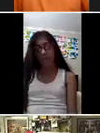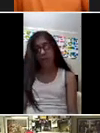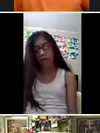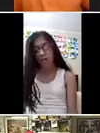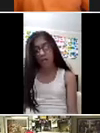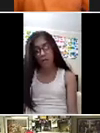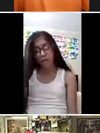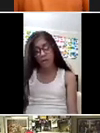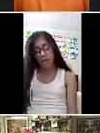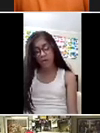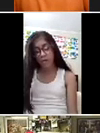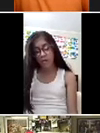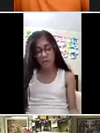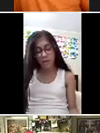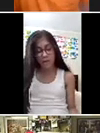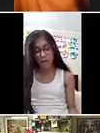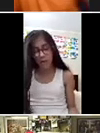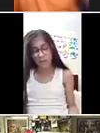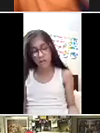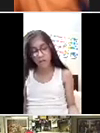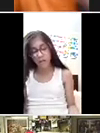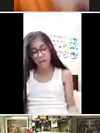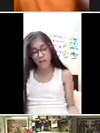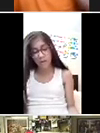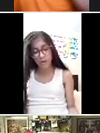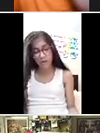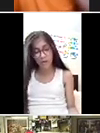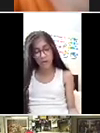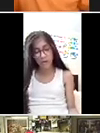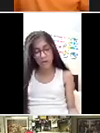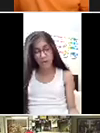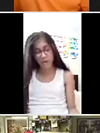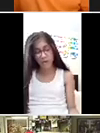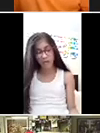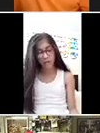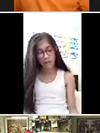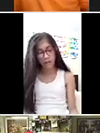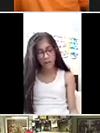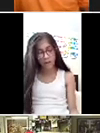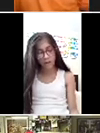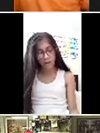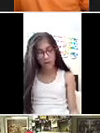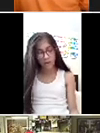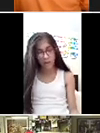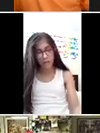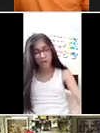seed that day, do you expect the next day to come out, there's a big tree that already has fruit in it?